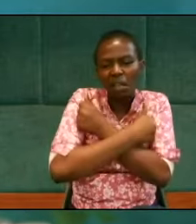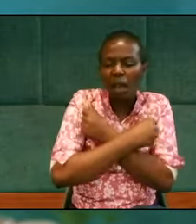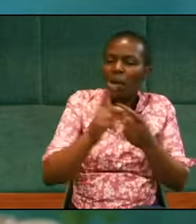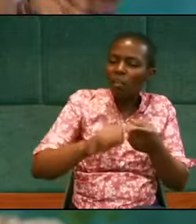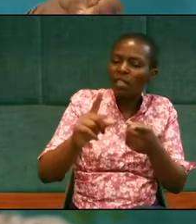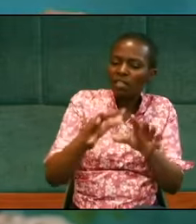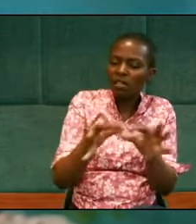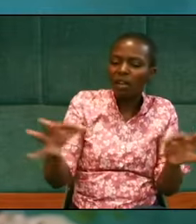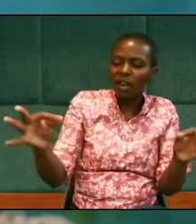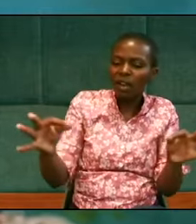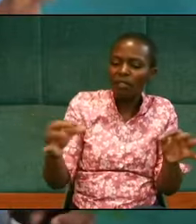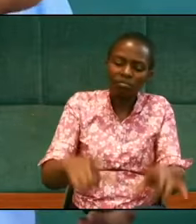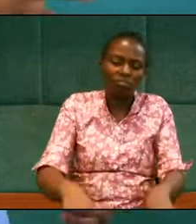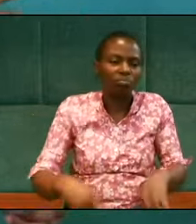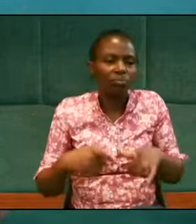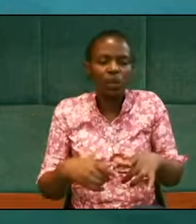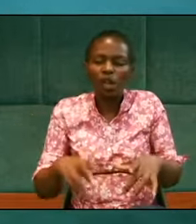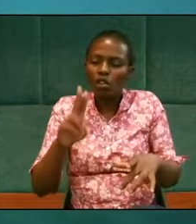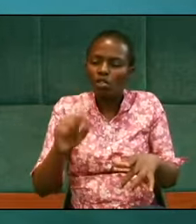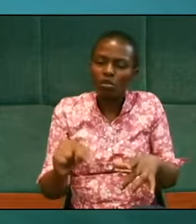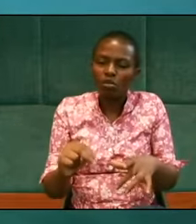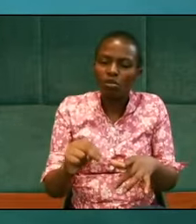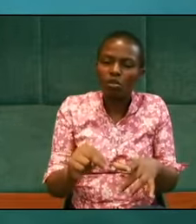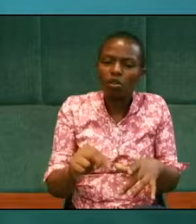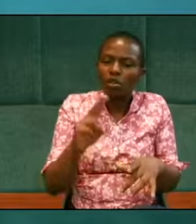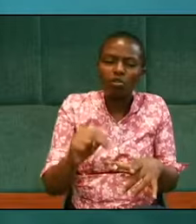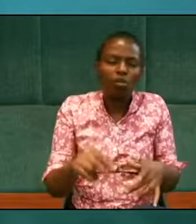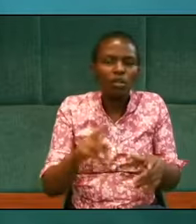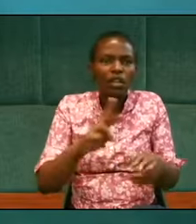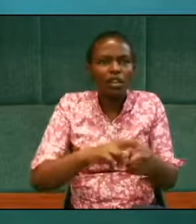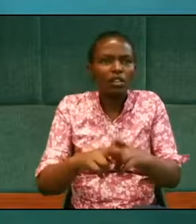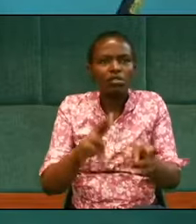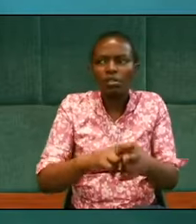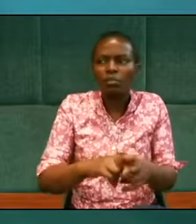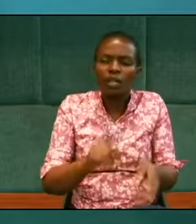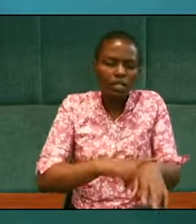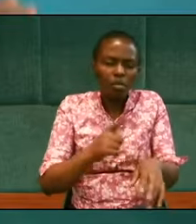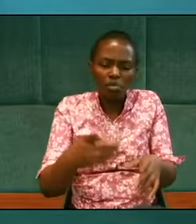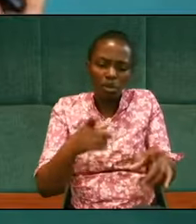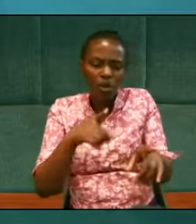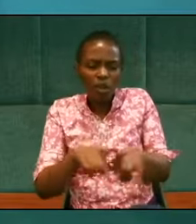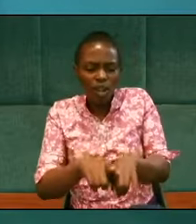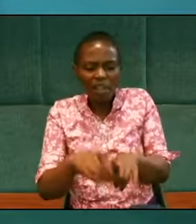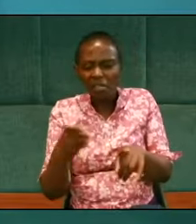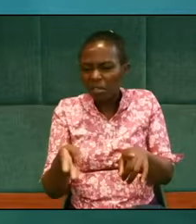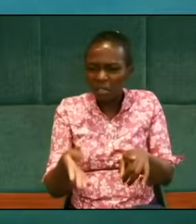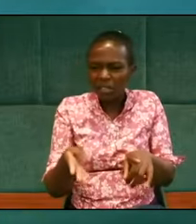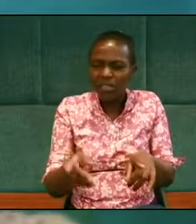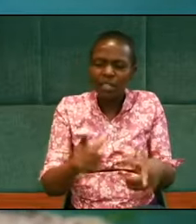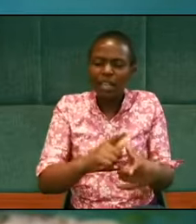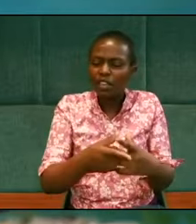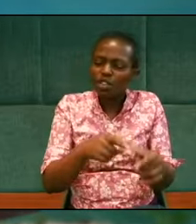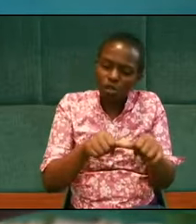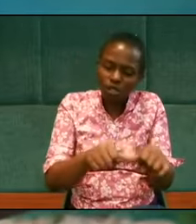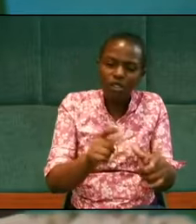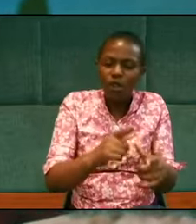So before you enter marriage, it's not like doing boyfriend, girlfriend. When I don't like it, I move out. When I like it, I stay. No, it is